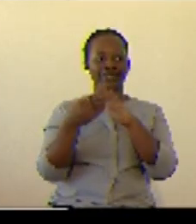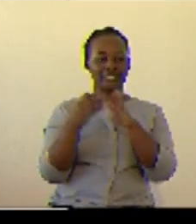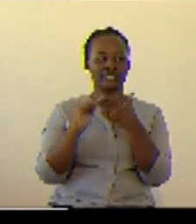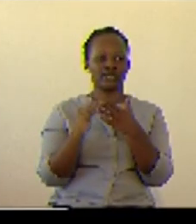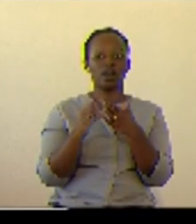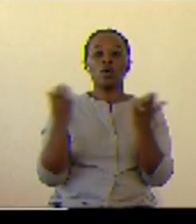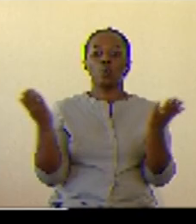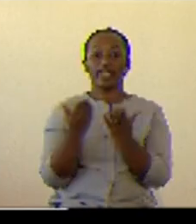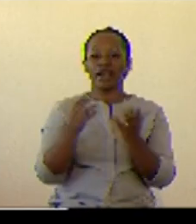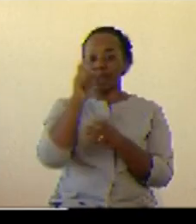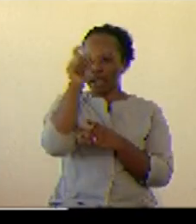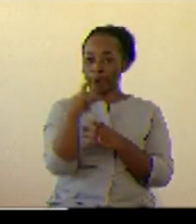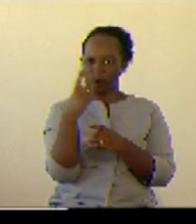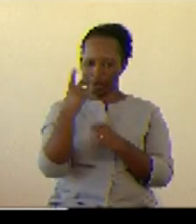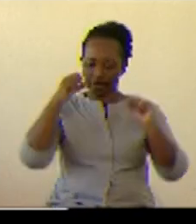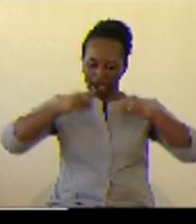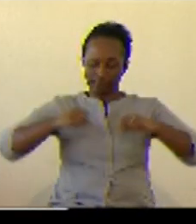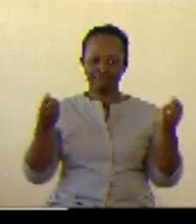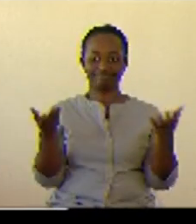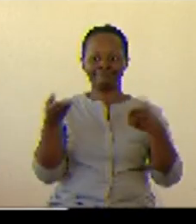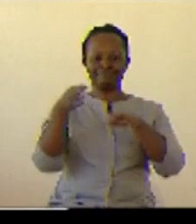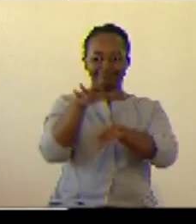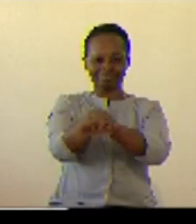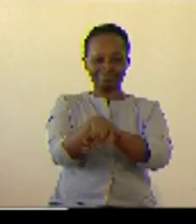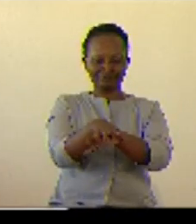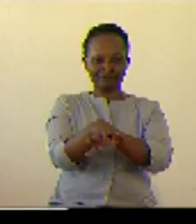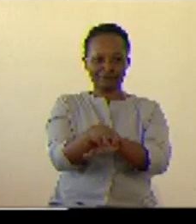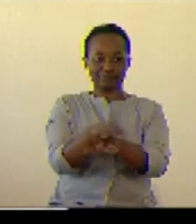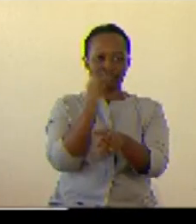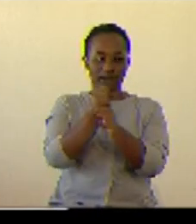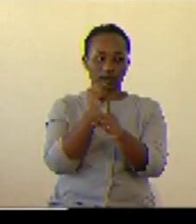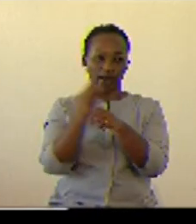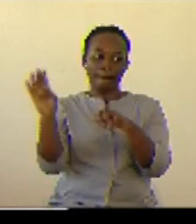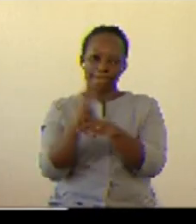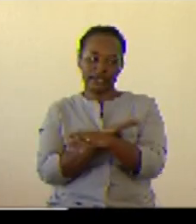parties agree to pool their resources to run a business enterprise.